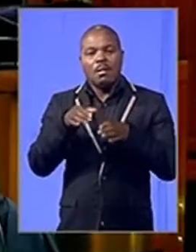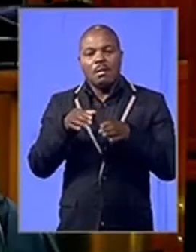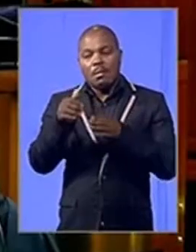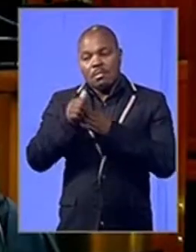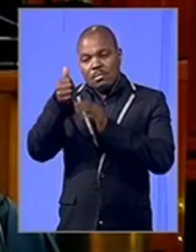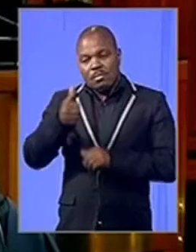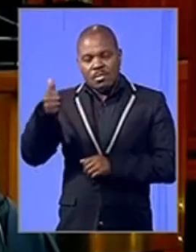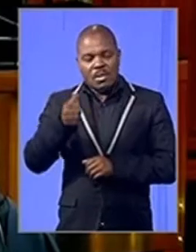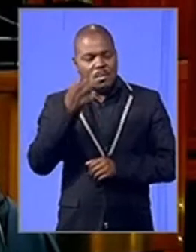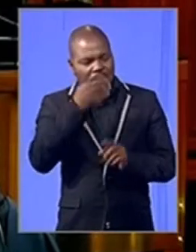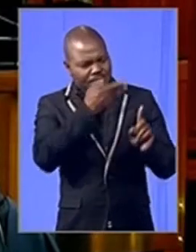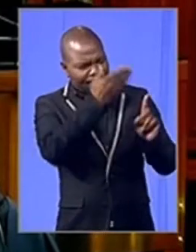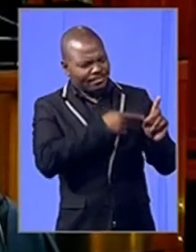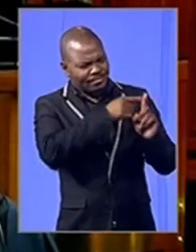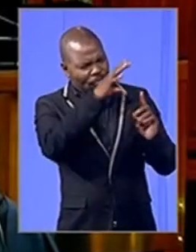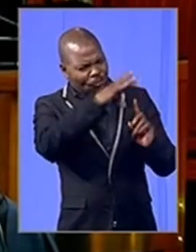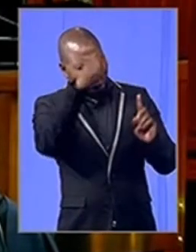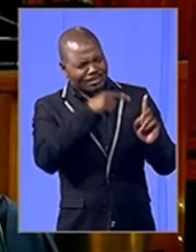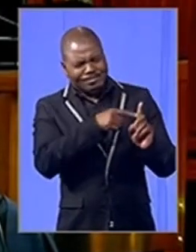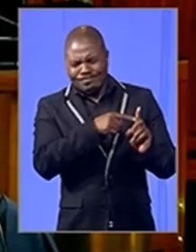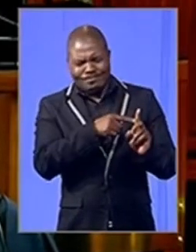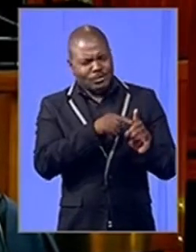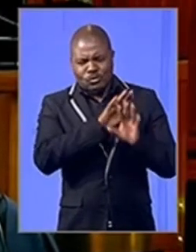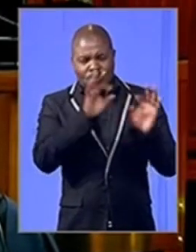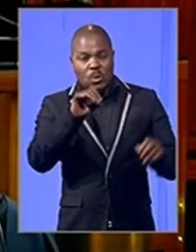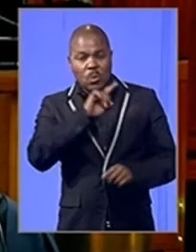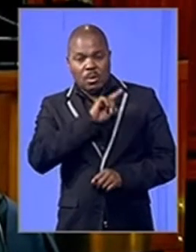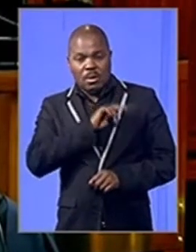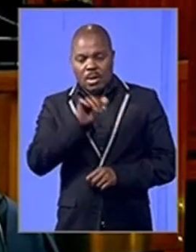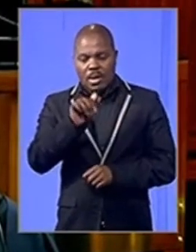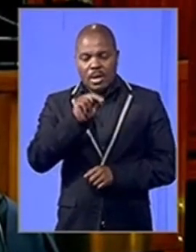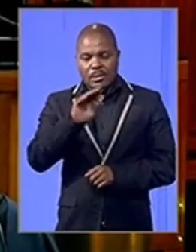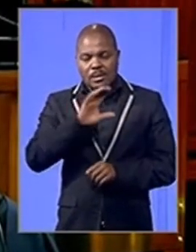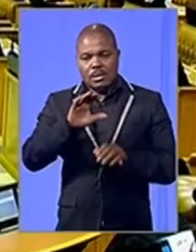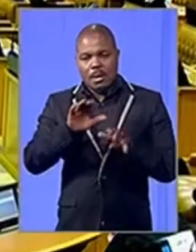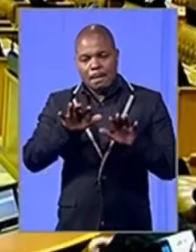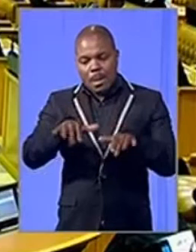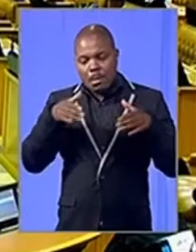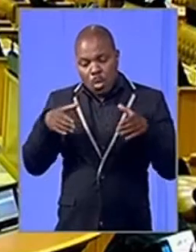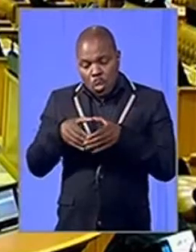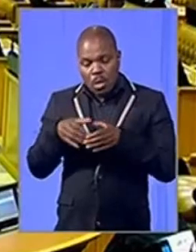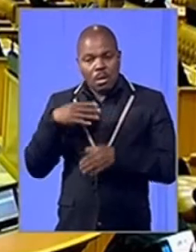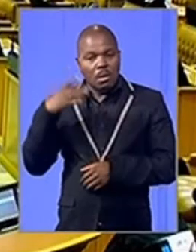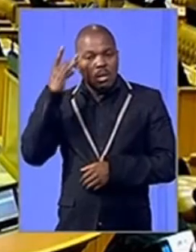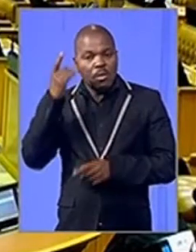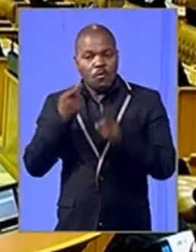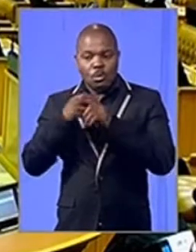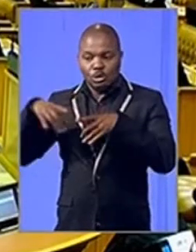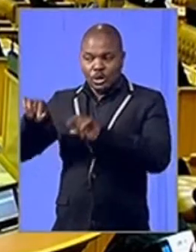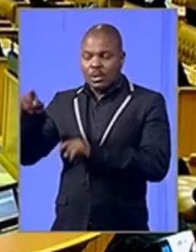kgethwa Mapisa-Nqakula eo ba reng ho utlwala ha ANC caucus parlamenteng e boleletswe ke modulasetulo wa